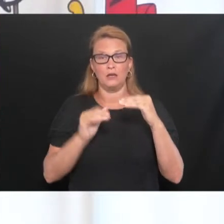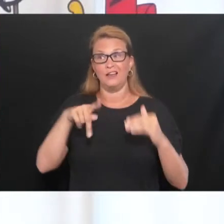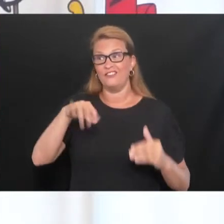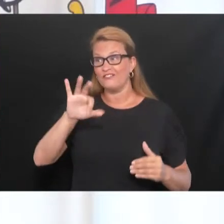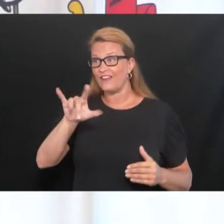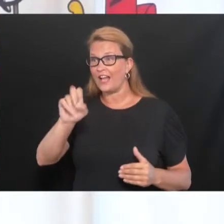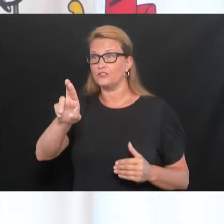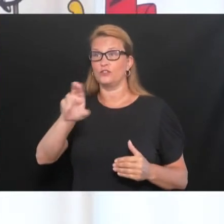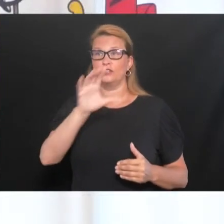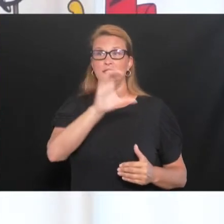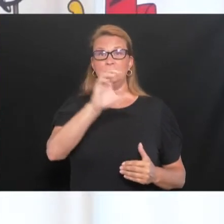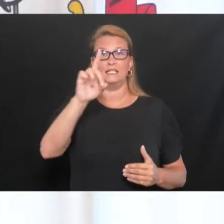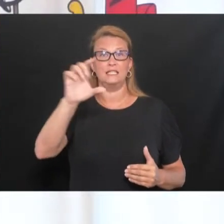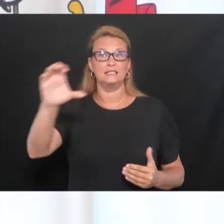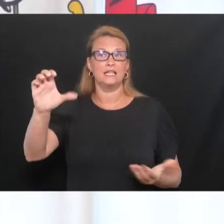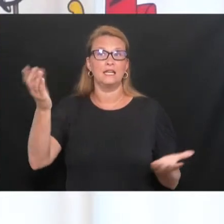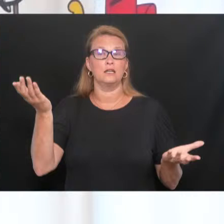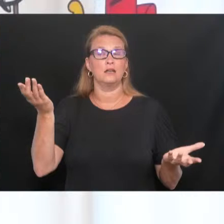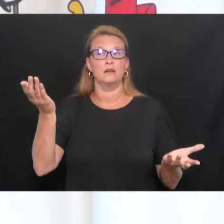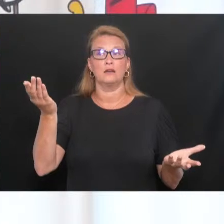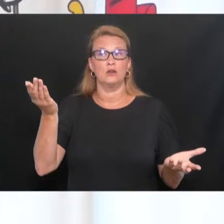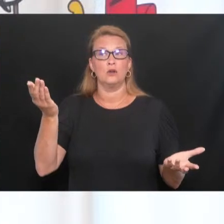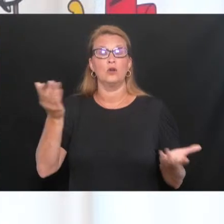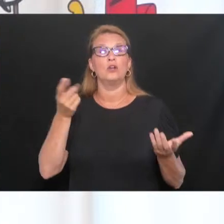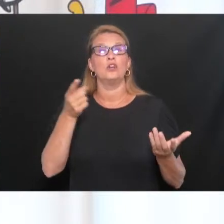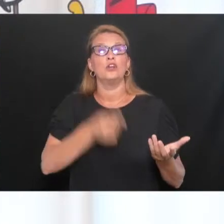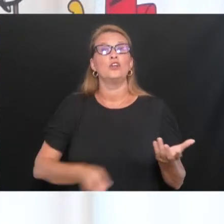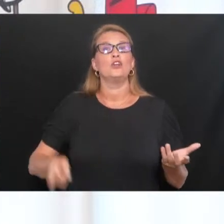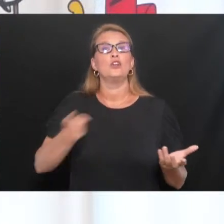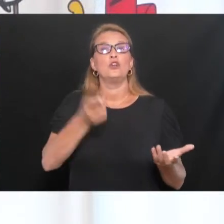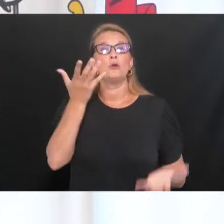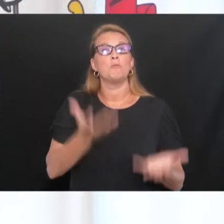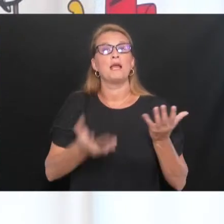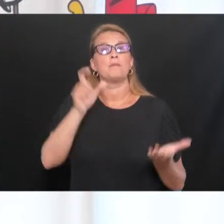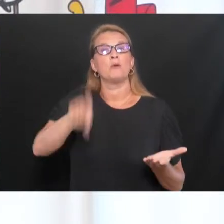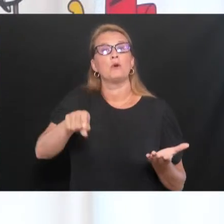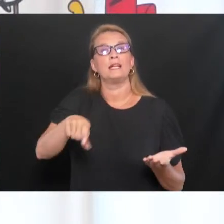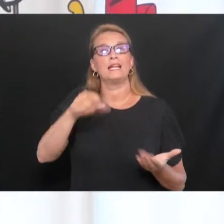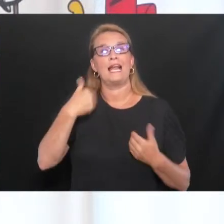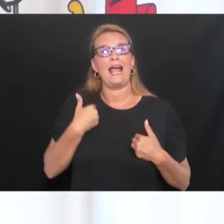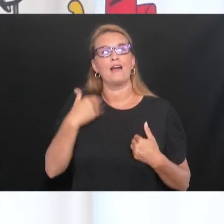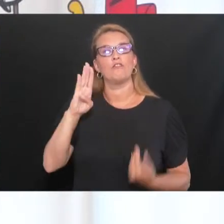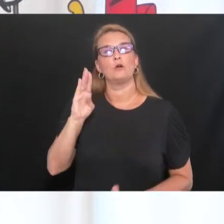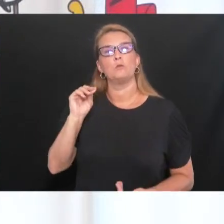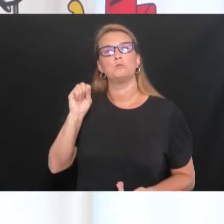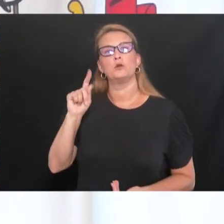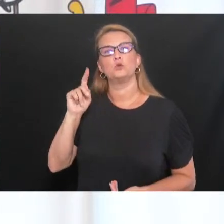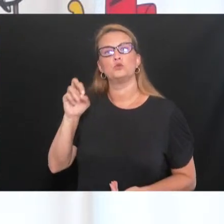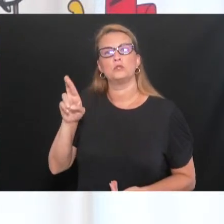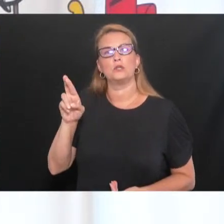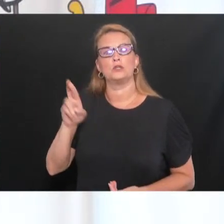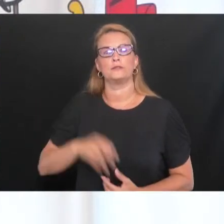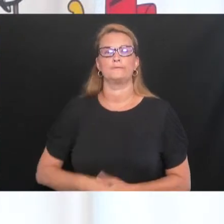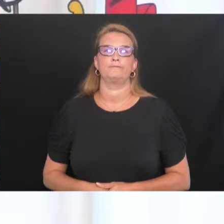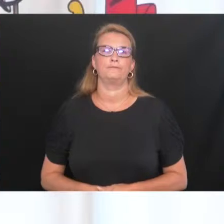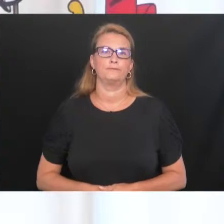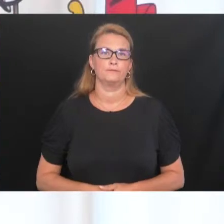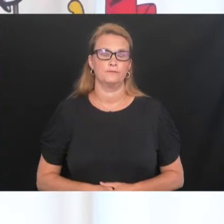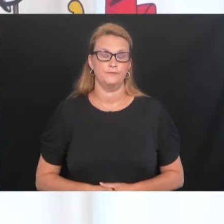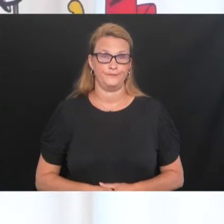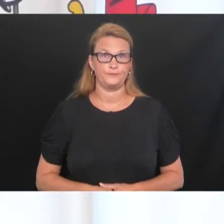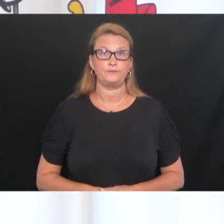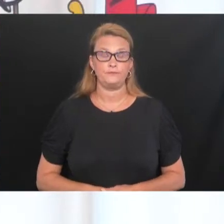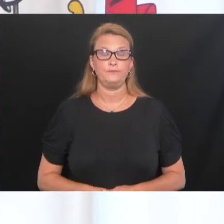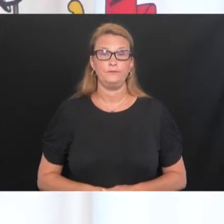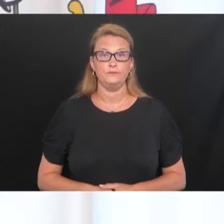and all those out there that you are in need of a booster shot to be able to protect you. We all